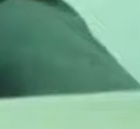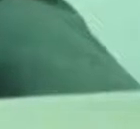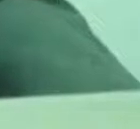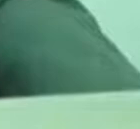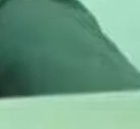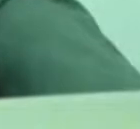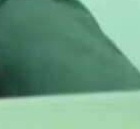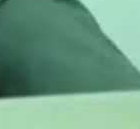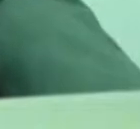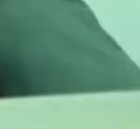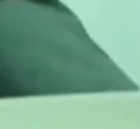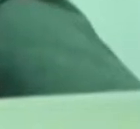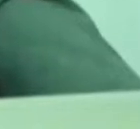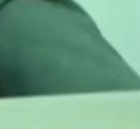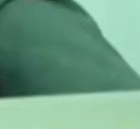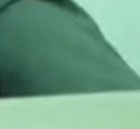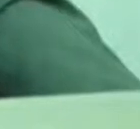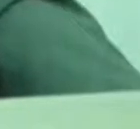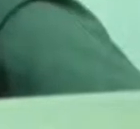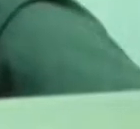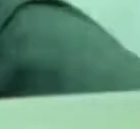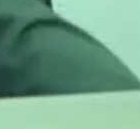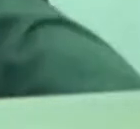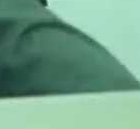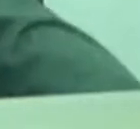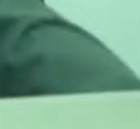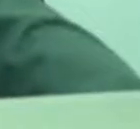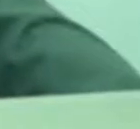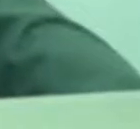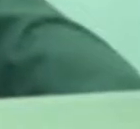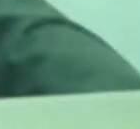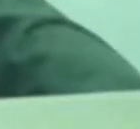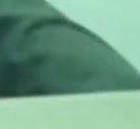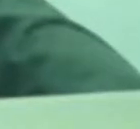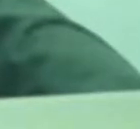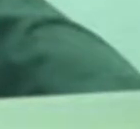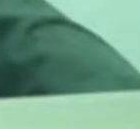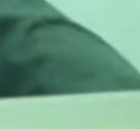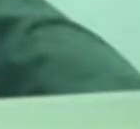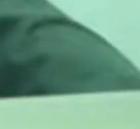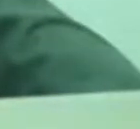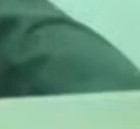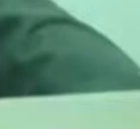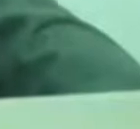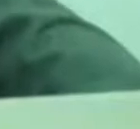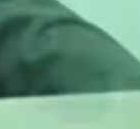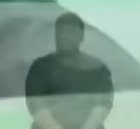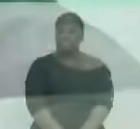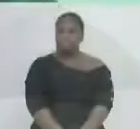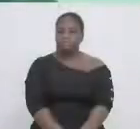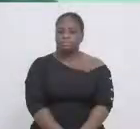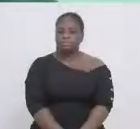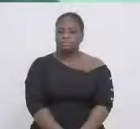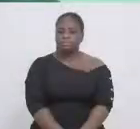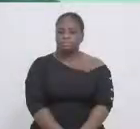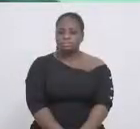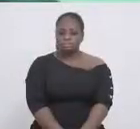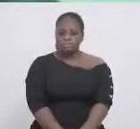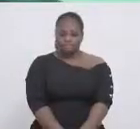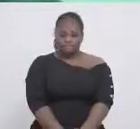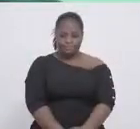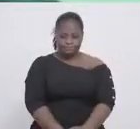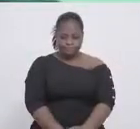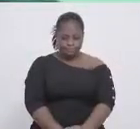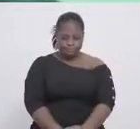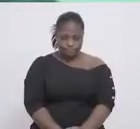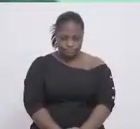Facebook page. And EdTech Monday is really part of a whole raft of things that the foundation does to support young people, to support